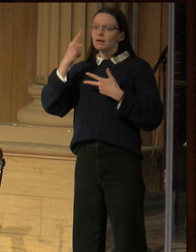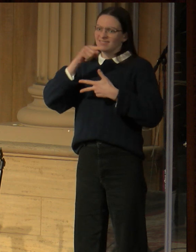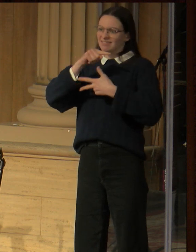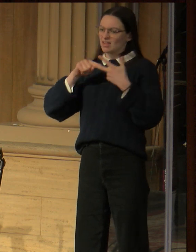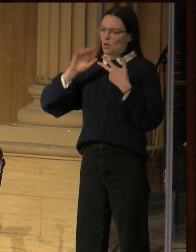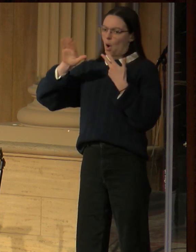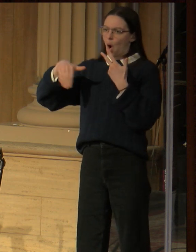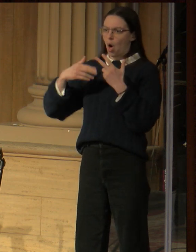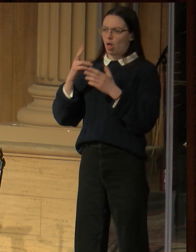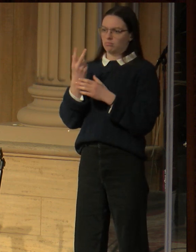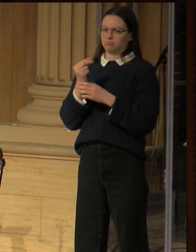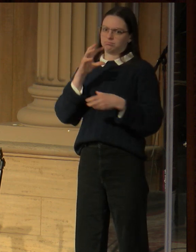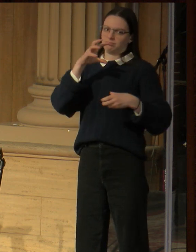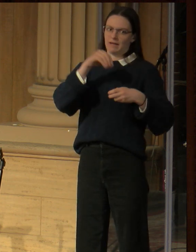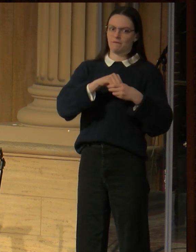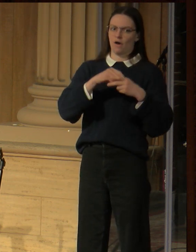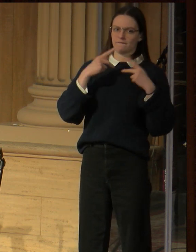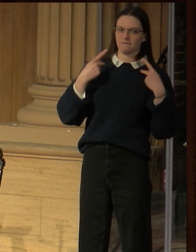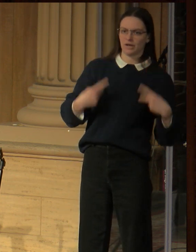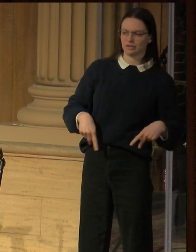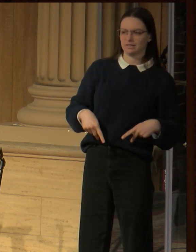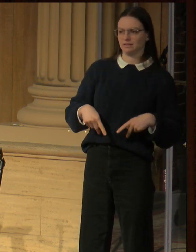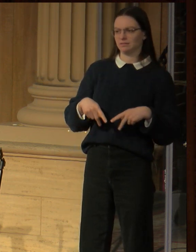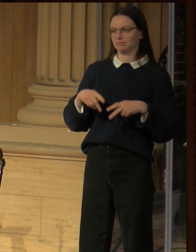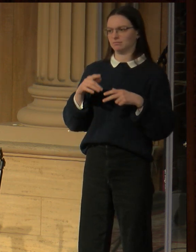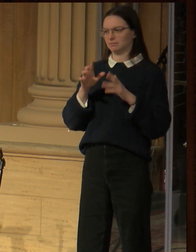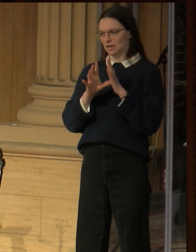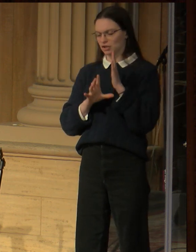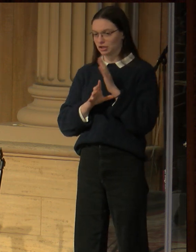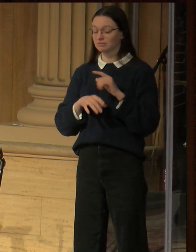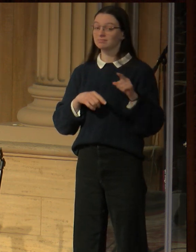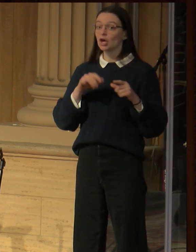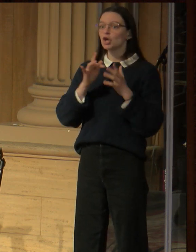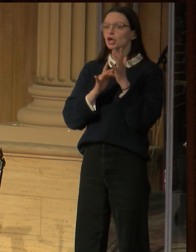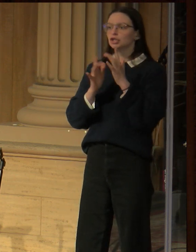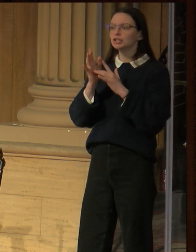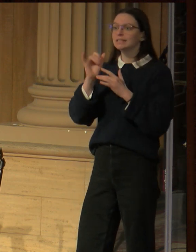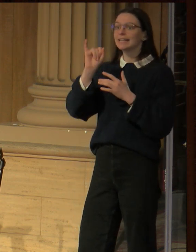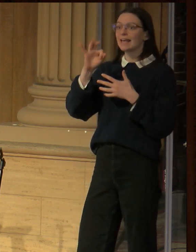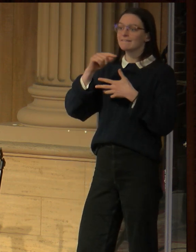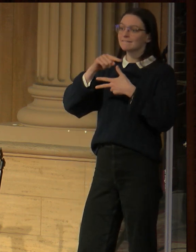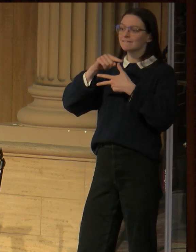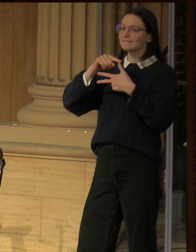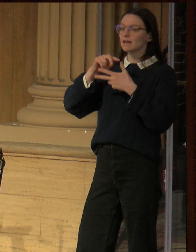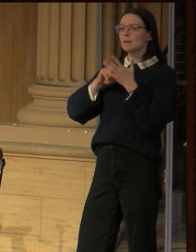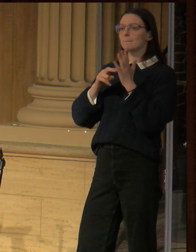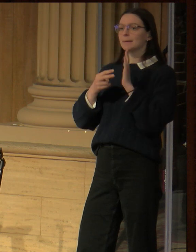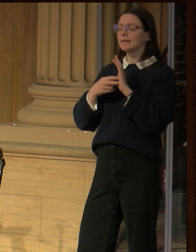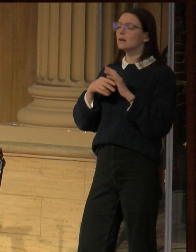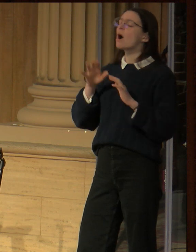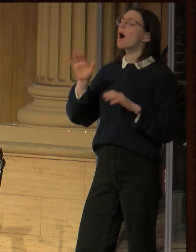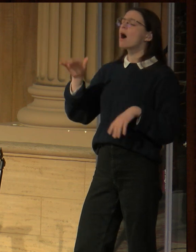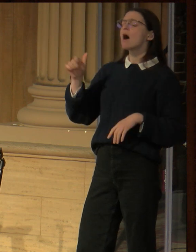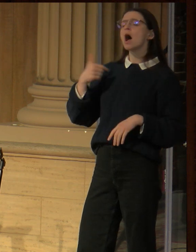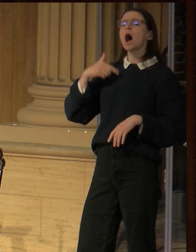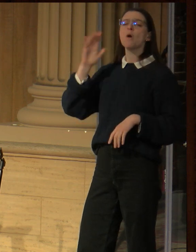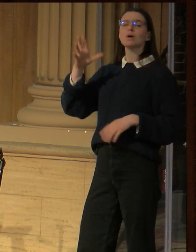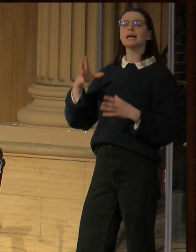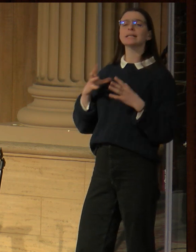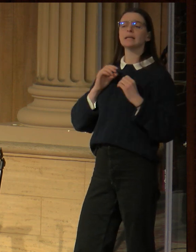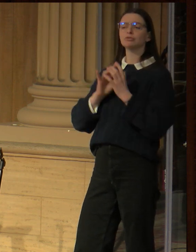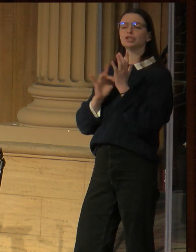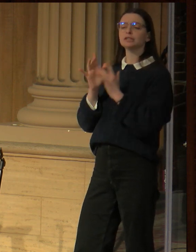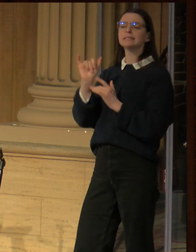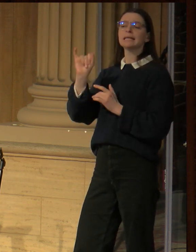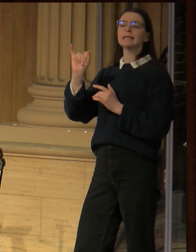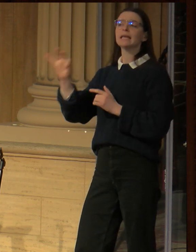Pharisees. Jesus, if teaching, says that, like the Pharisees and Sadducees said, that it says that I will accept Jesus if